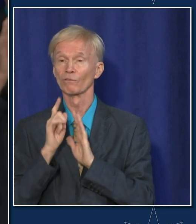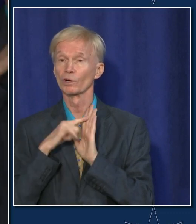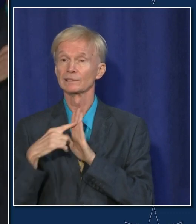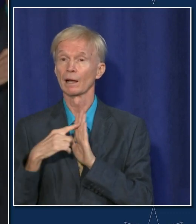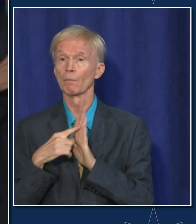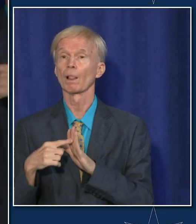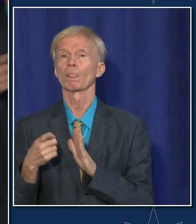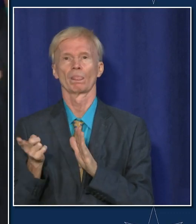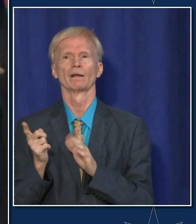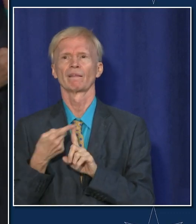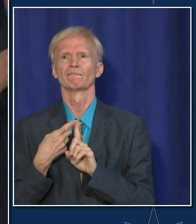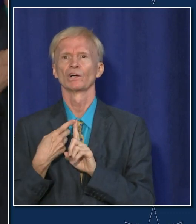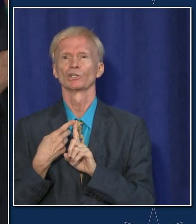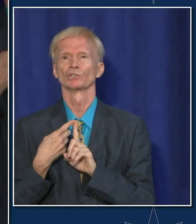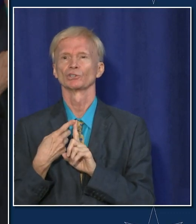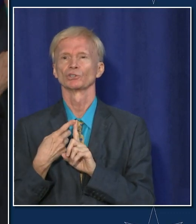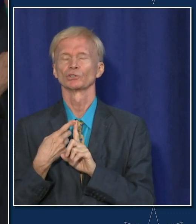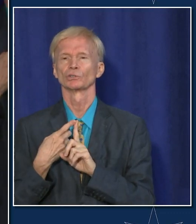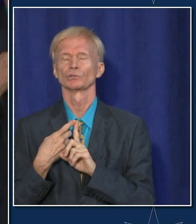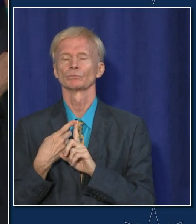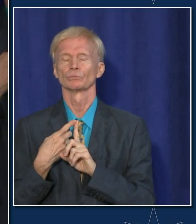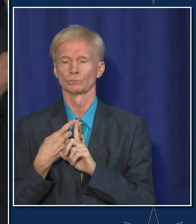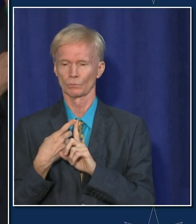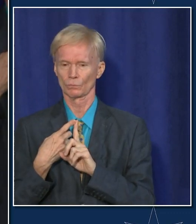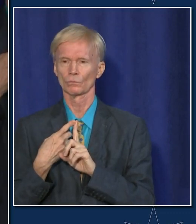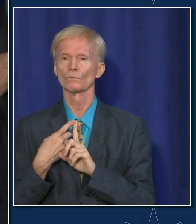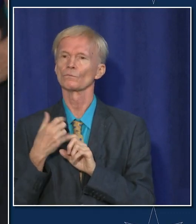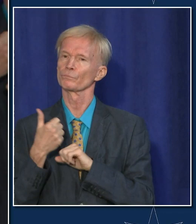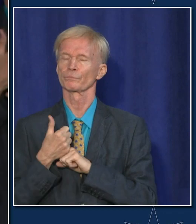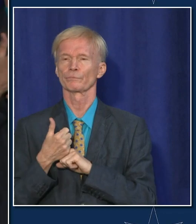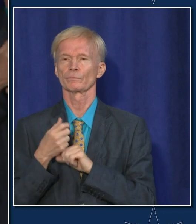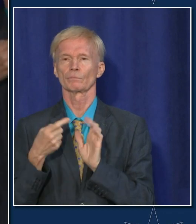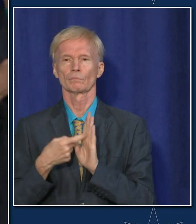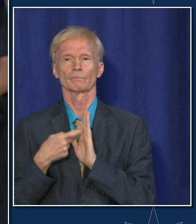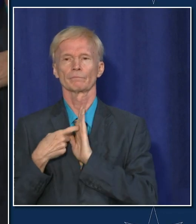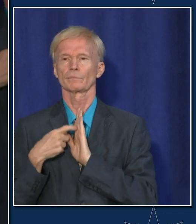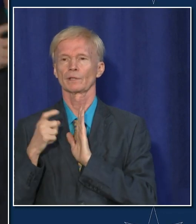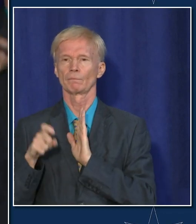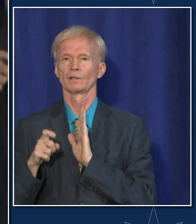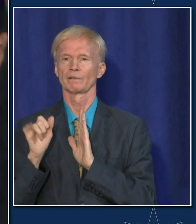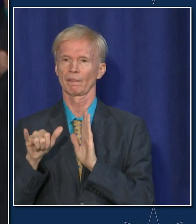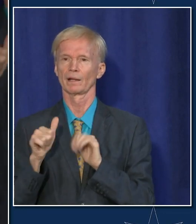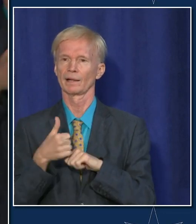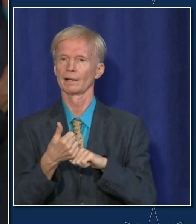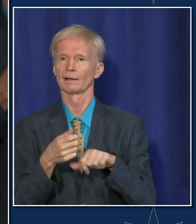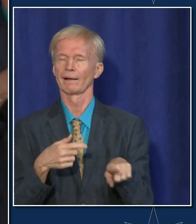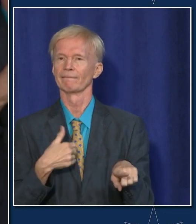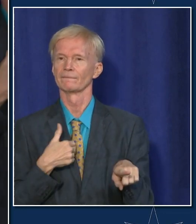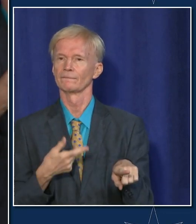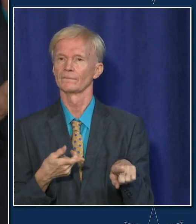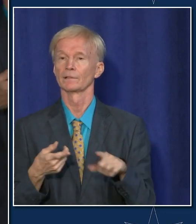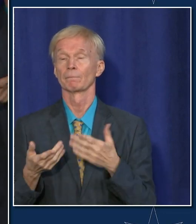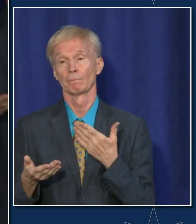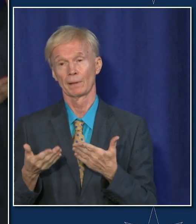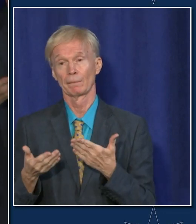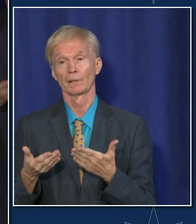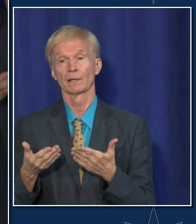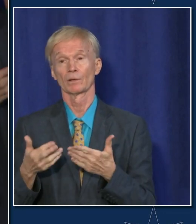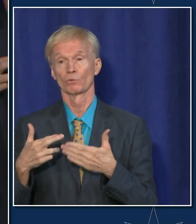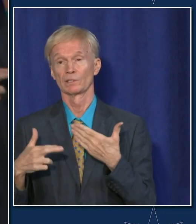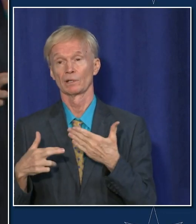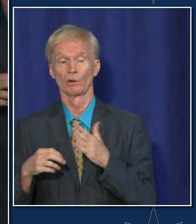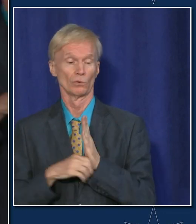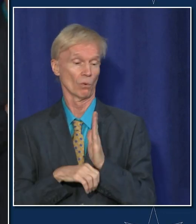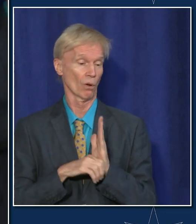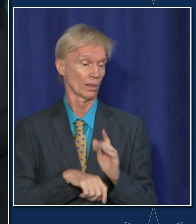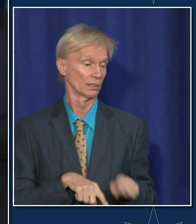example, that was really the first to say they are going to mandate it in that setting. We may see some of this out of, New